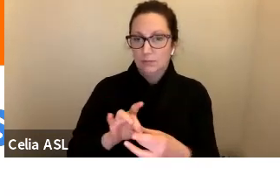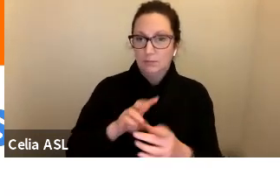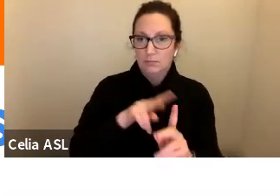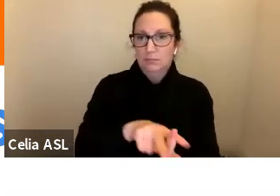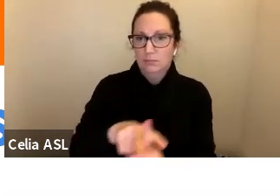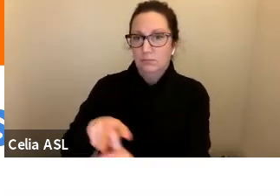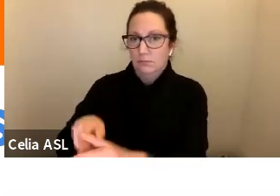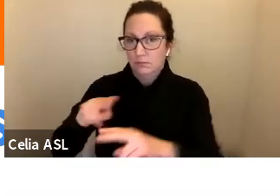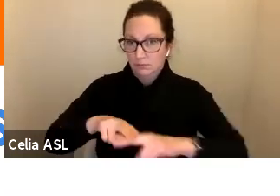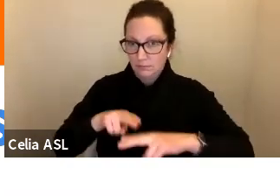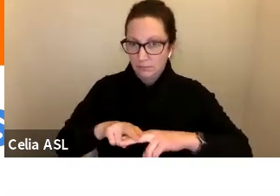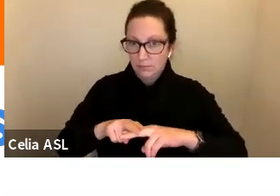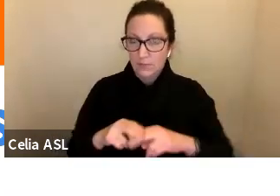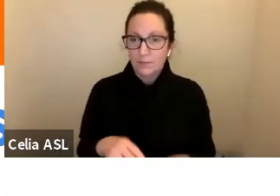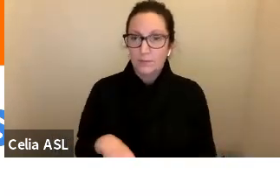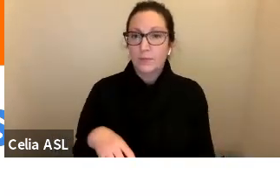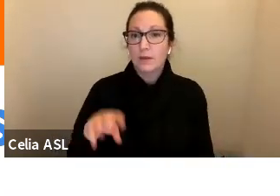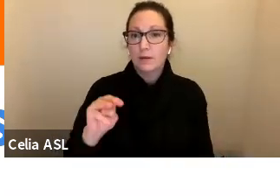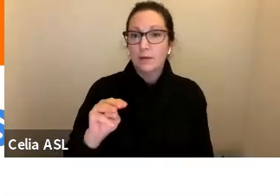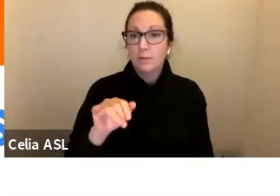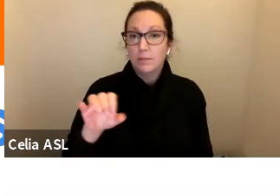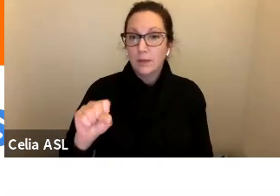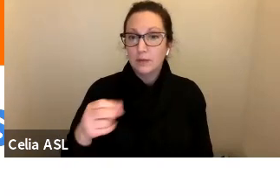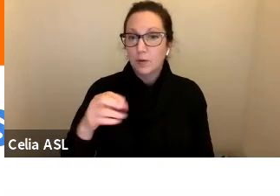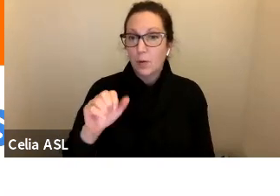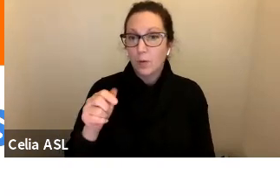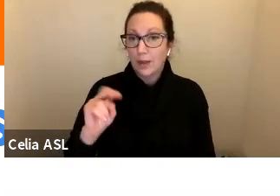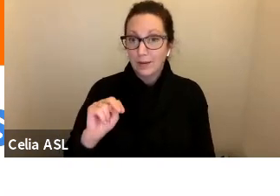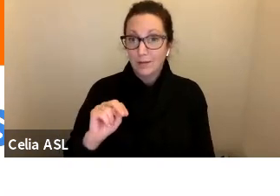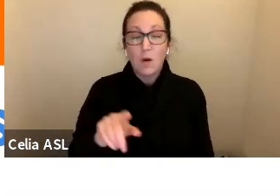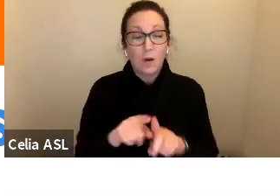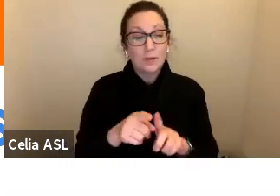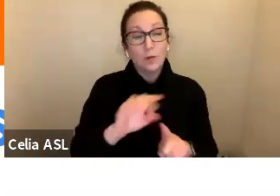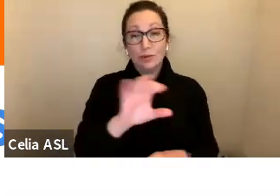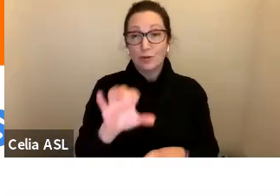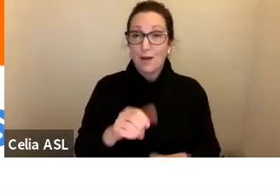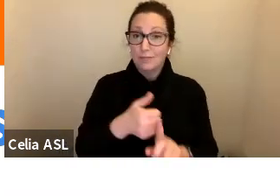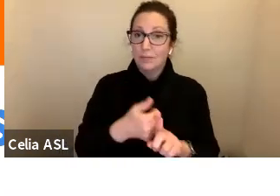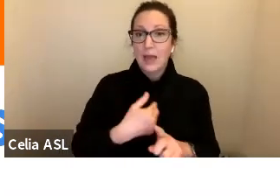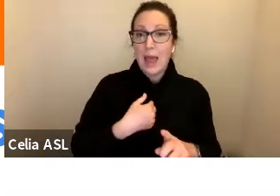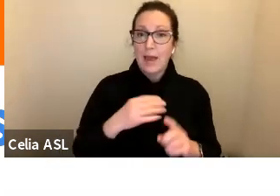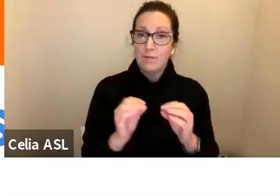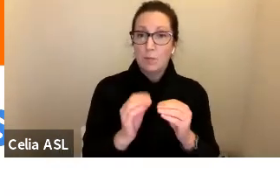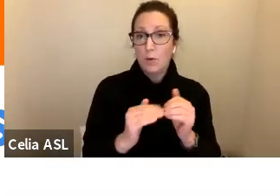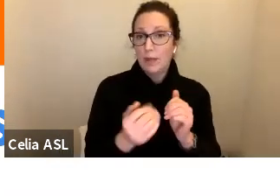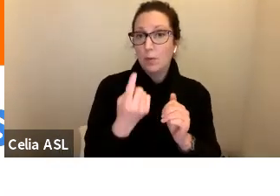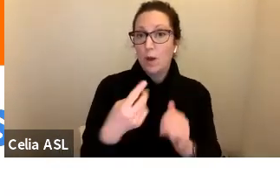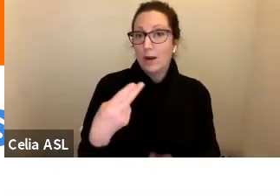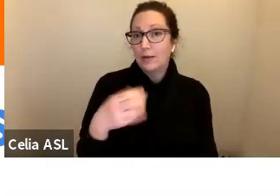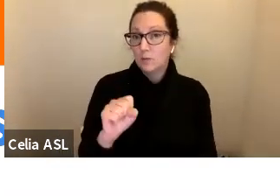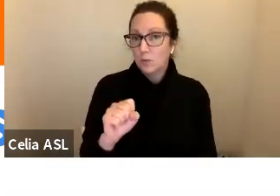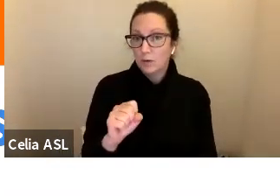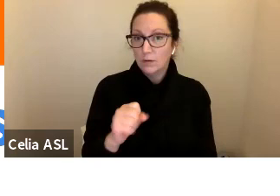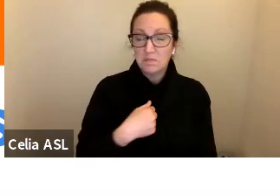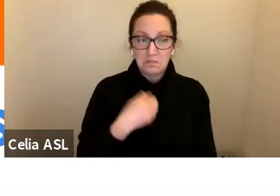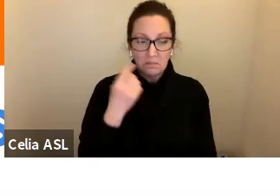wondering, because they have more than one high school, if they do any designation by school in terms of